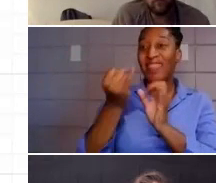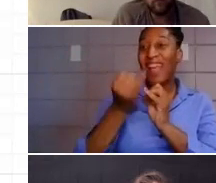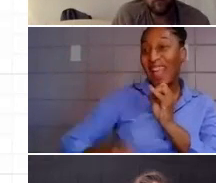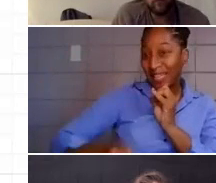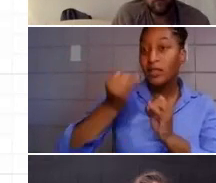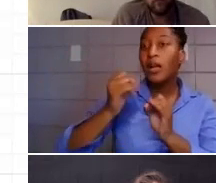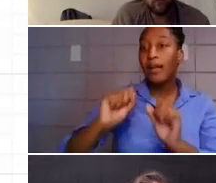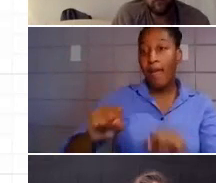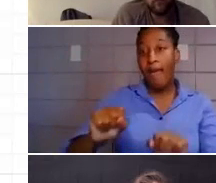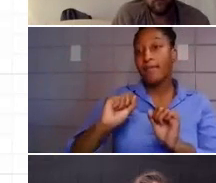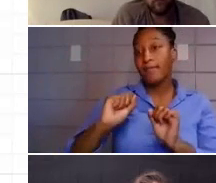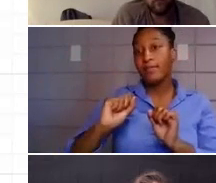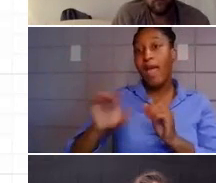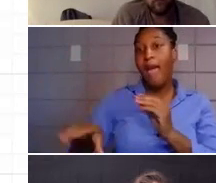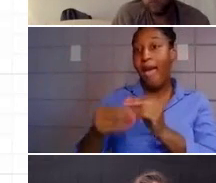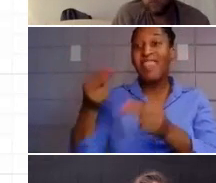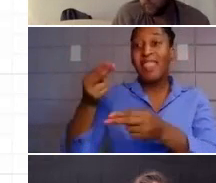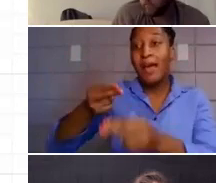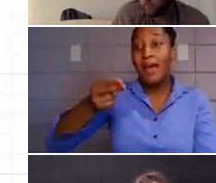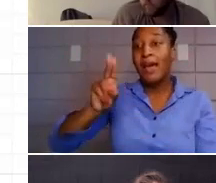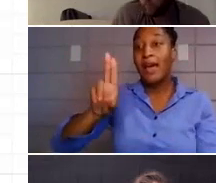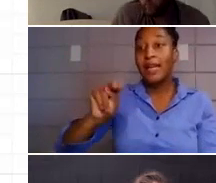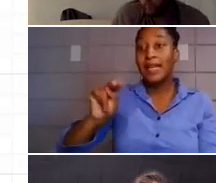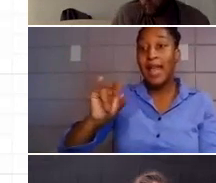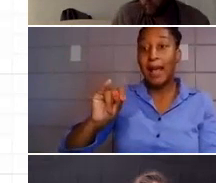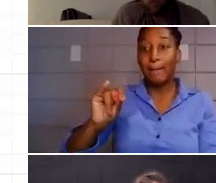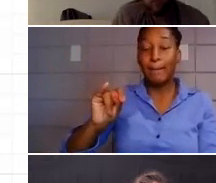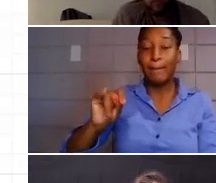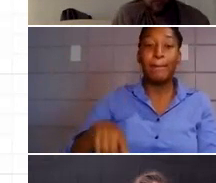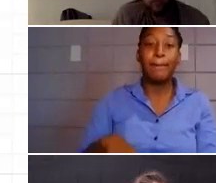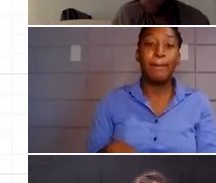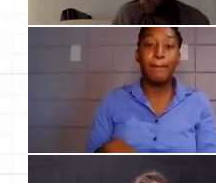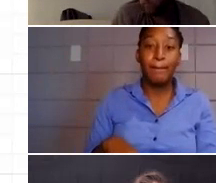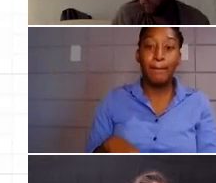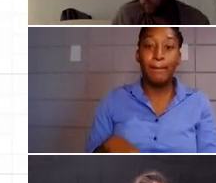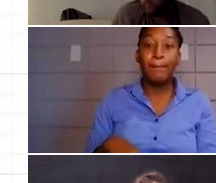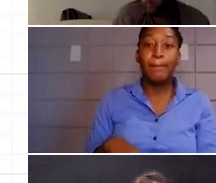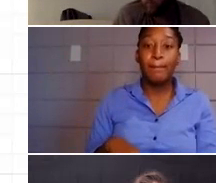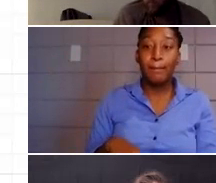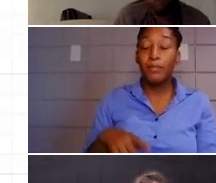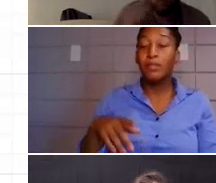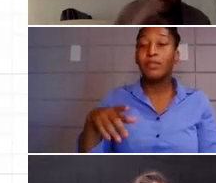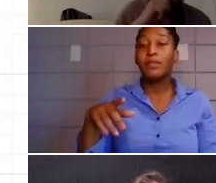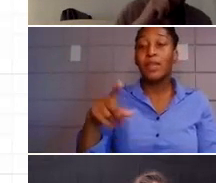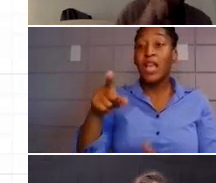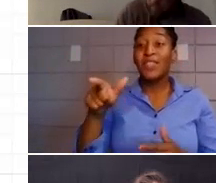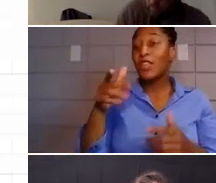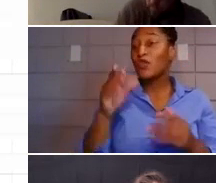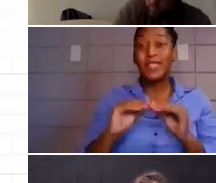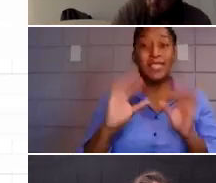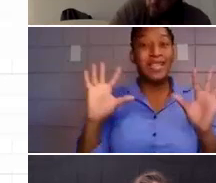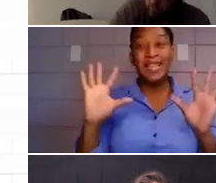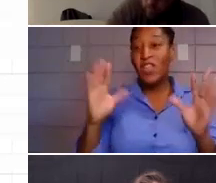Okay, and so then we can get to the math, then it becomes a math thing, right? So I'm